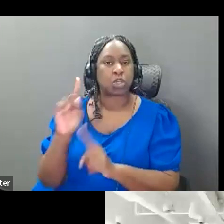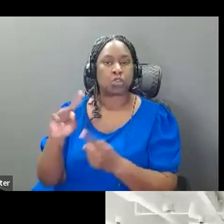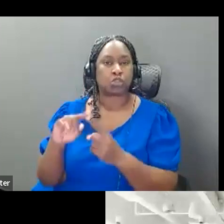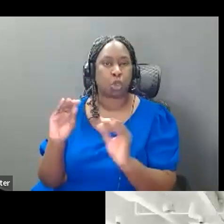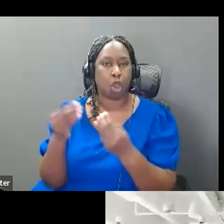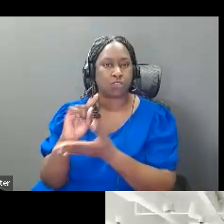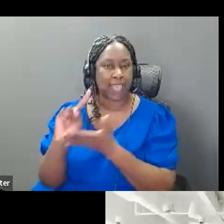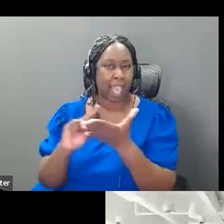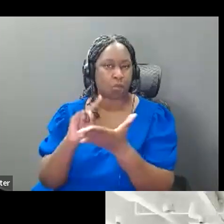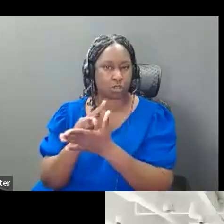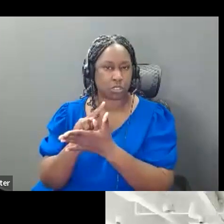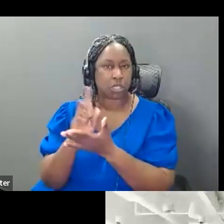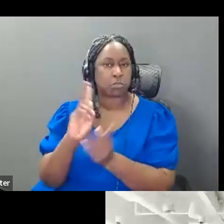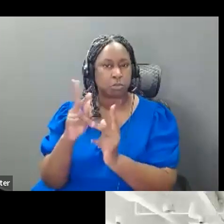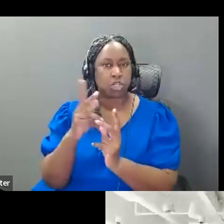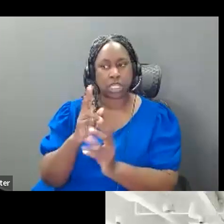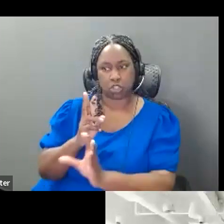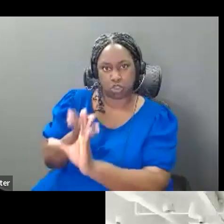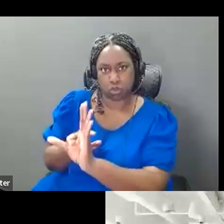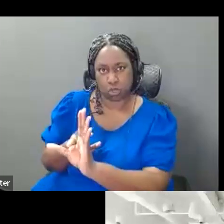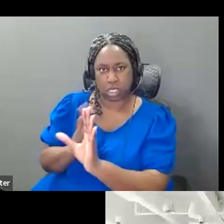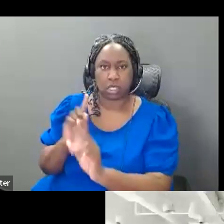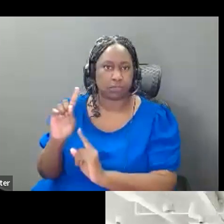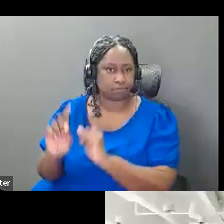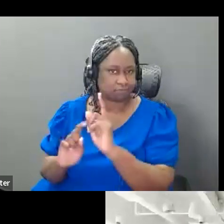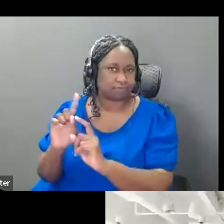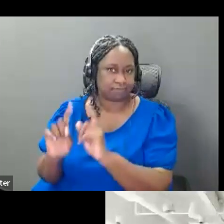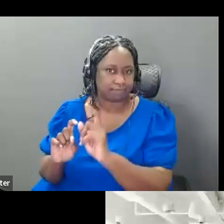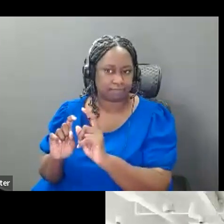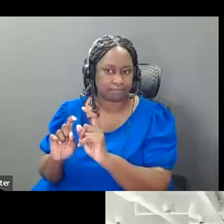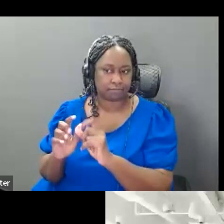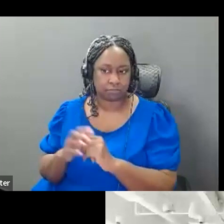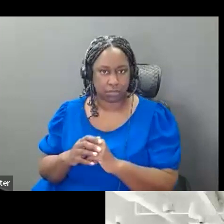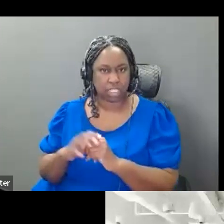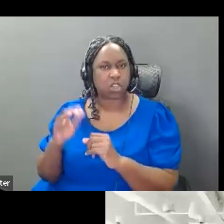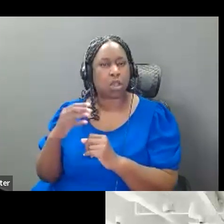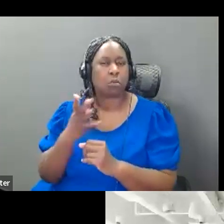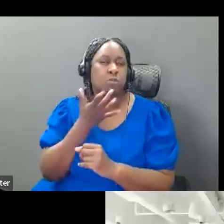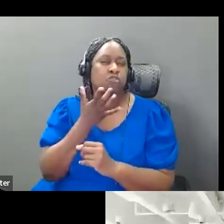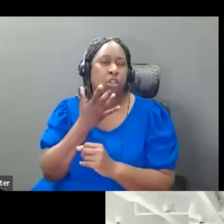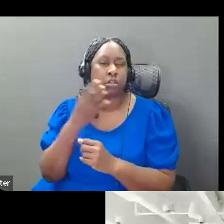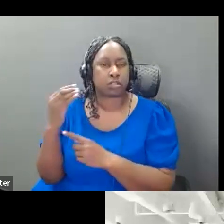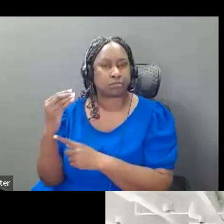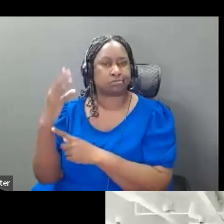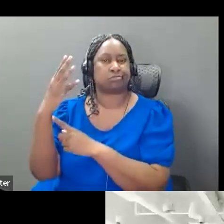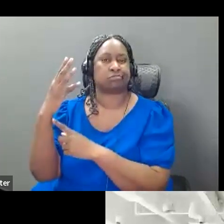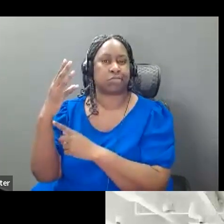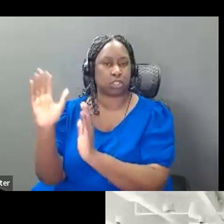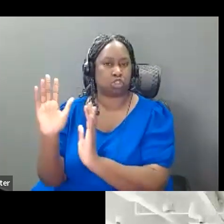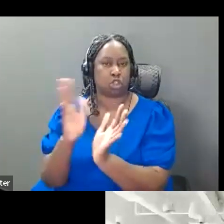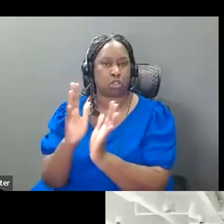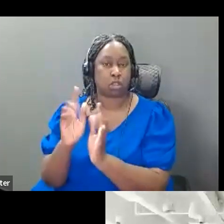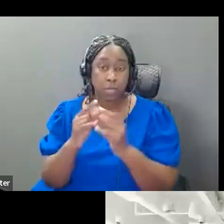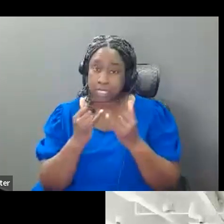a link in there and people will be able to ask their questions directly. We ask you to ideally put your cameras on so you can talk directly like we're having an actual conversation. But for